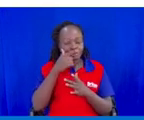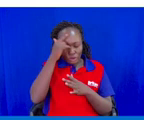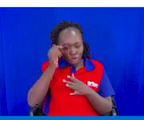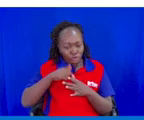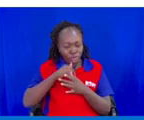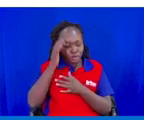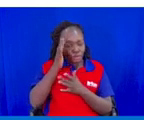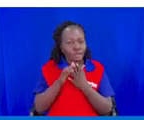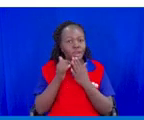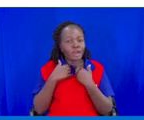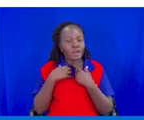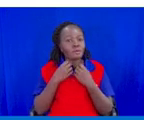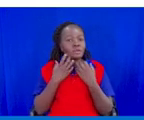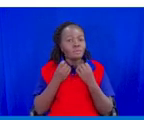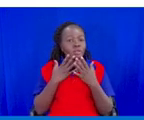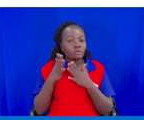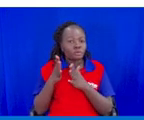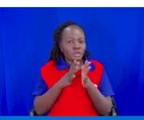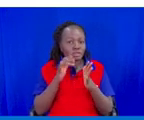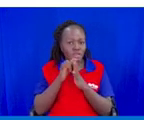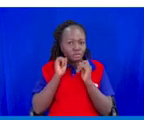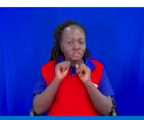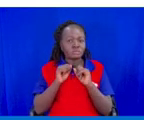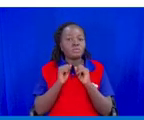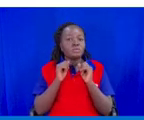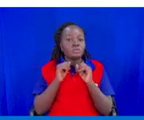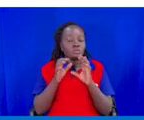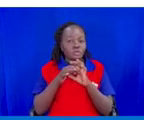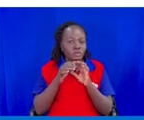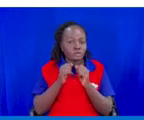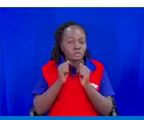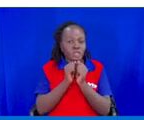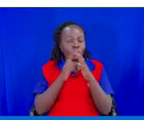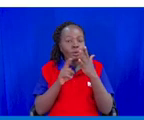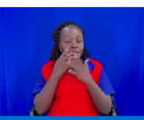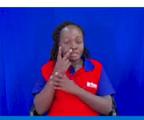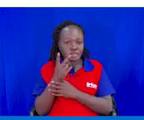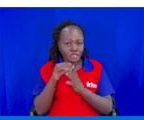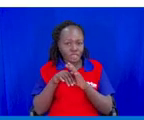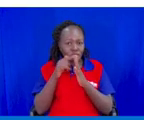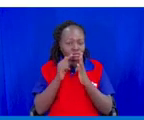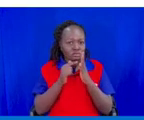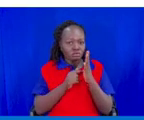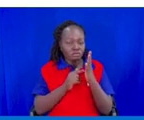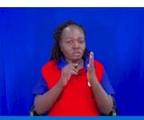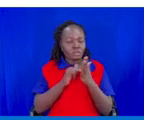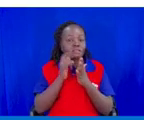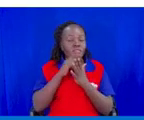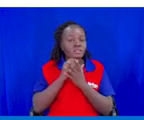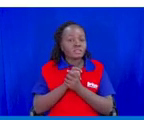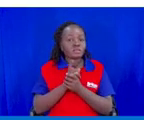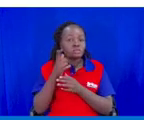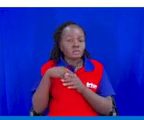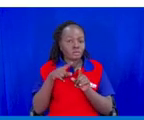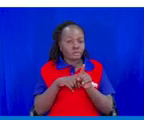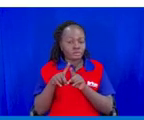opportunities in private equity relative to what we see on the listed equity side. And we are as well major investors in the